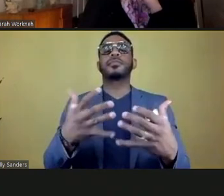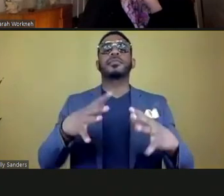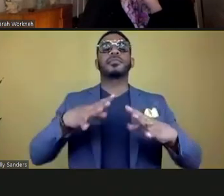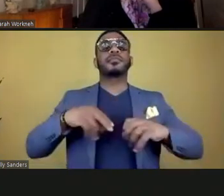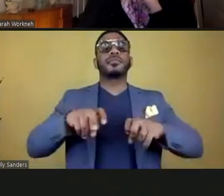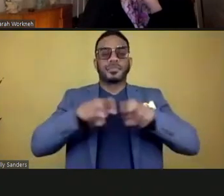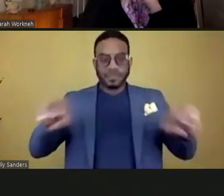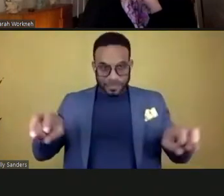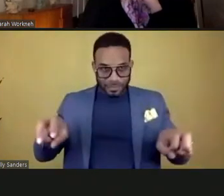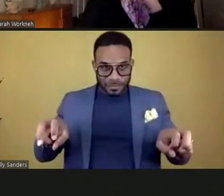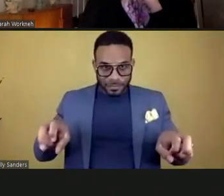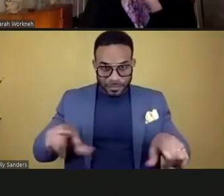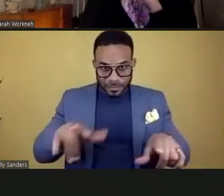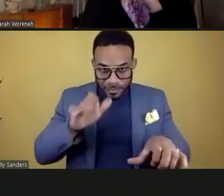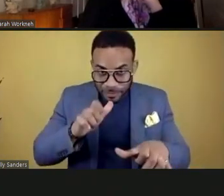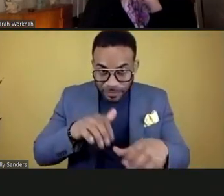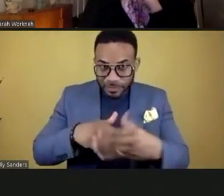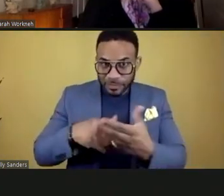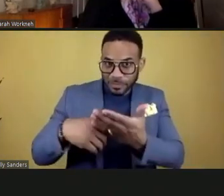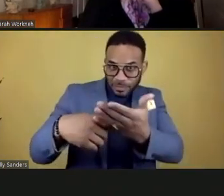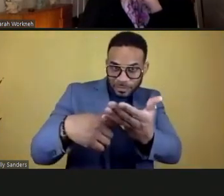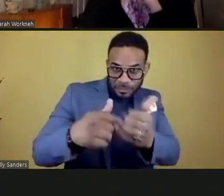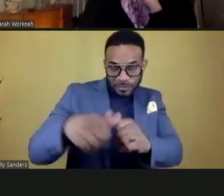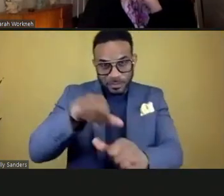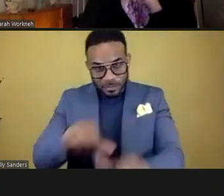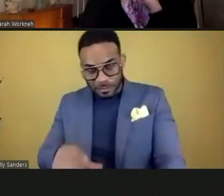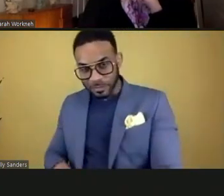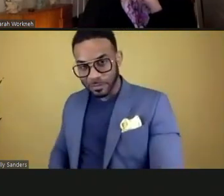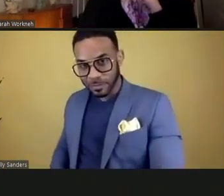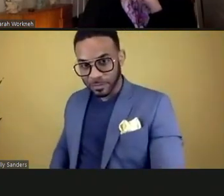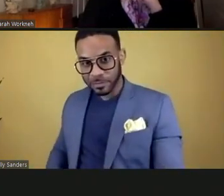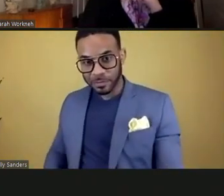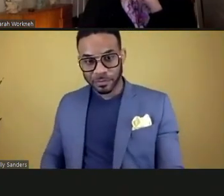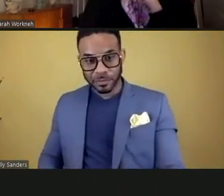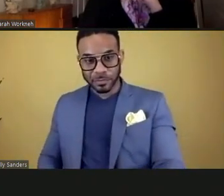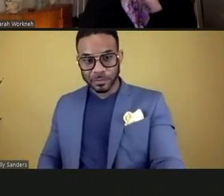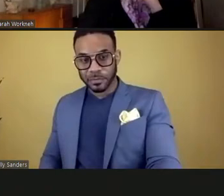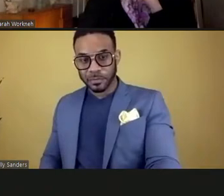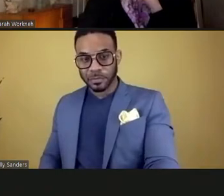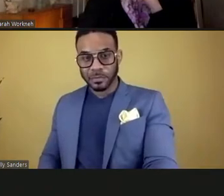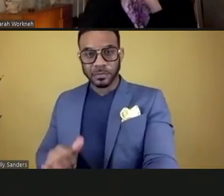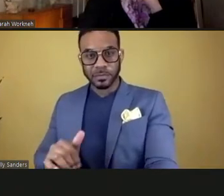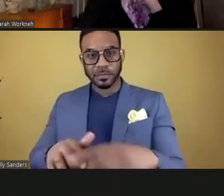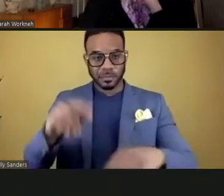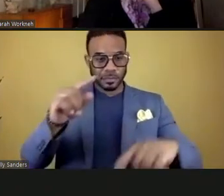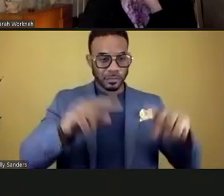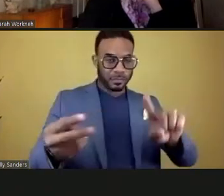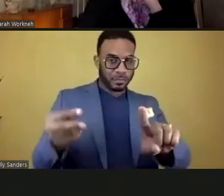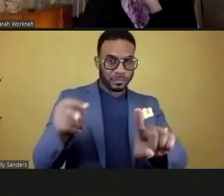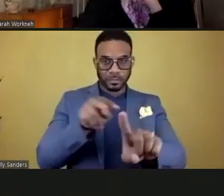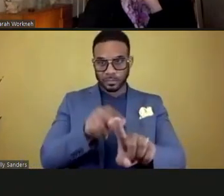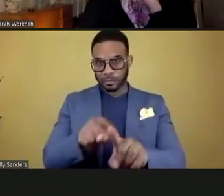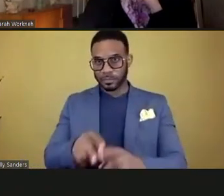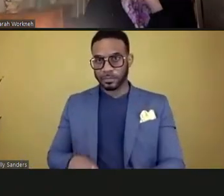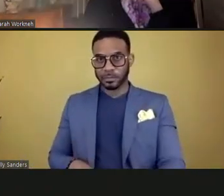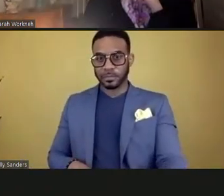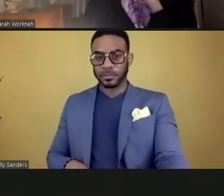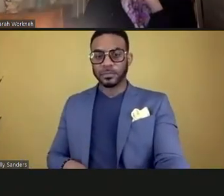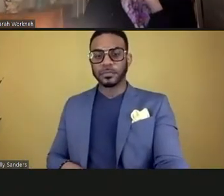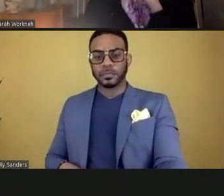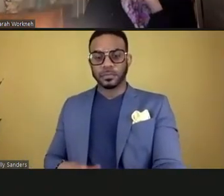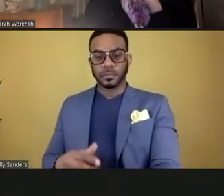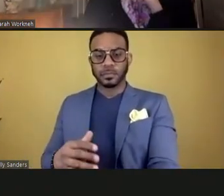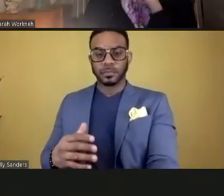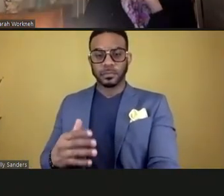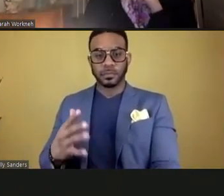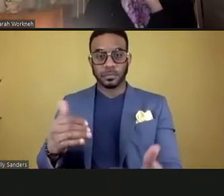panel as they will be in conversation with each other in their various stances. So we want to